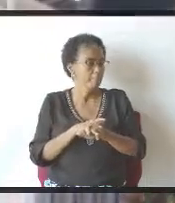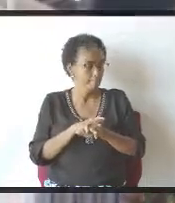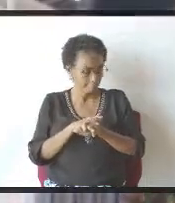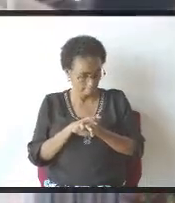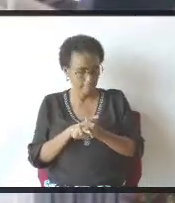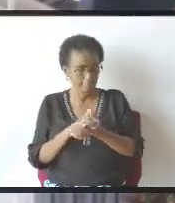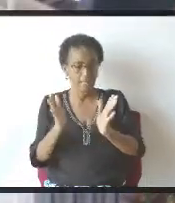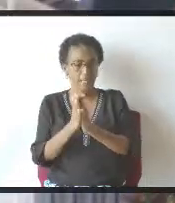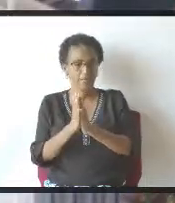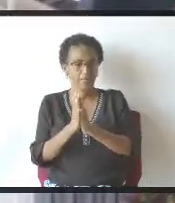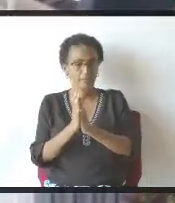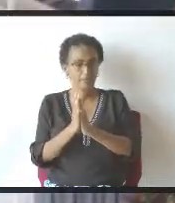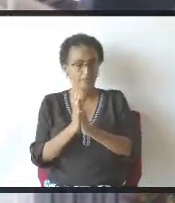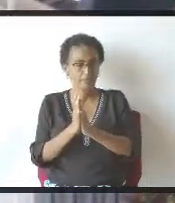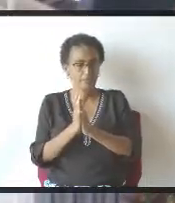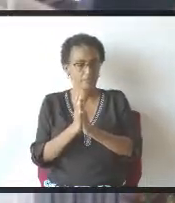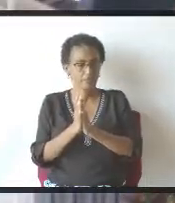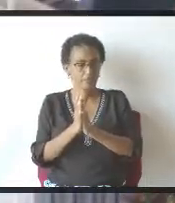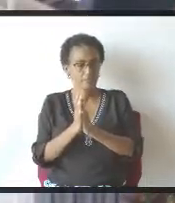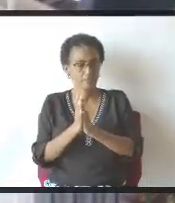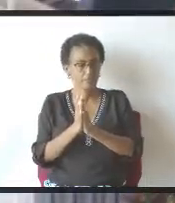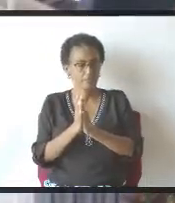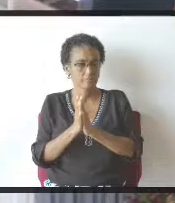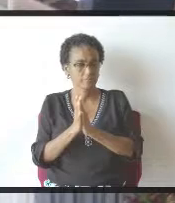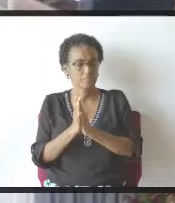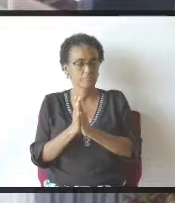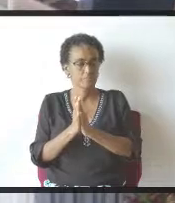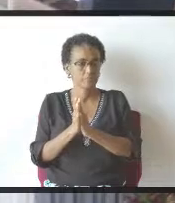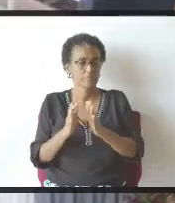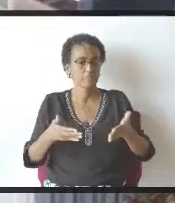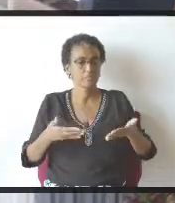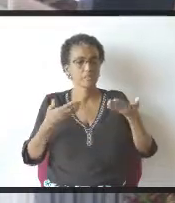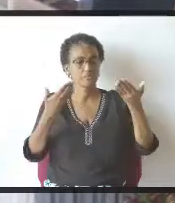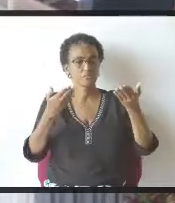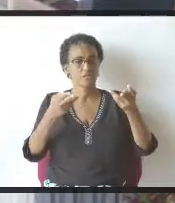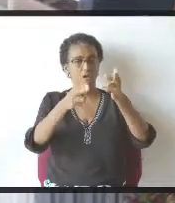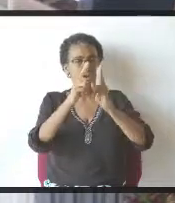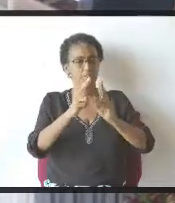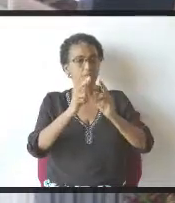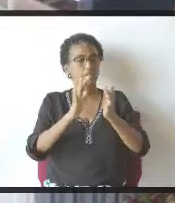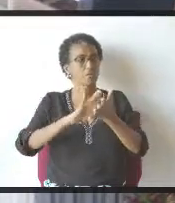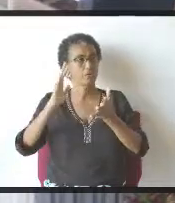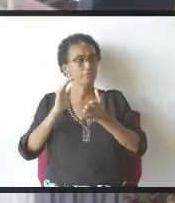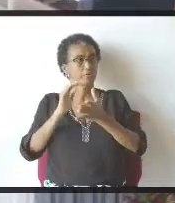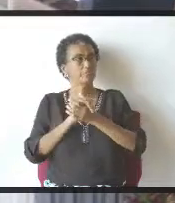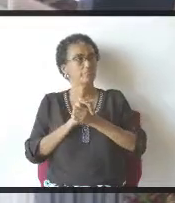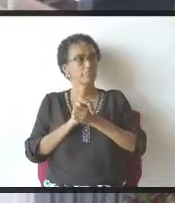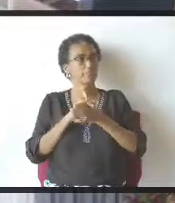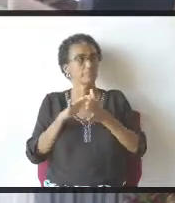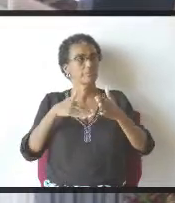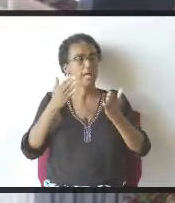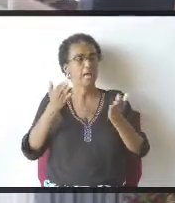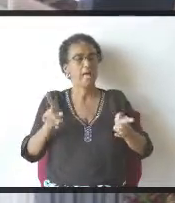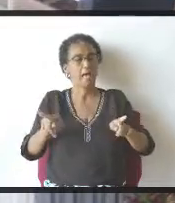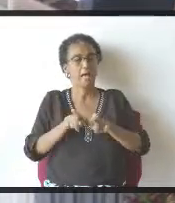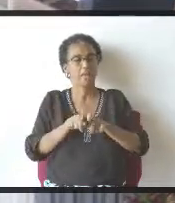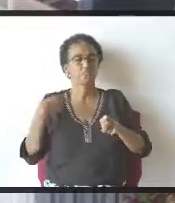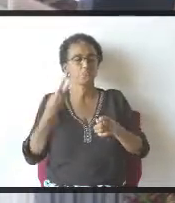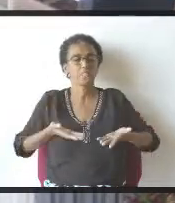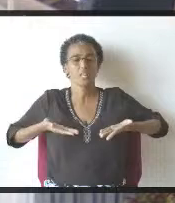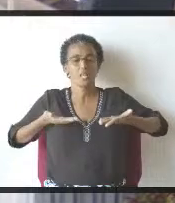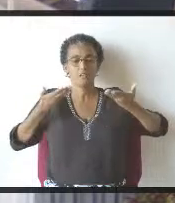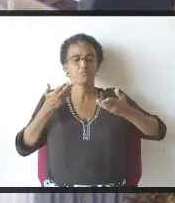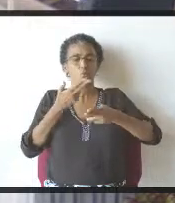while we remain standing, we're going to sing, "You Deserve the Glory and the Honor," as we lift up our holy